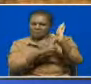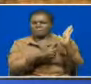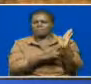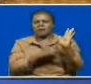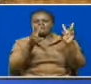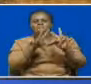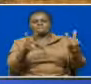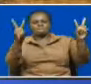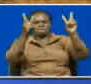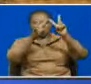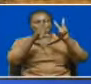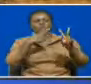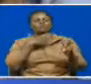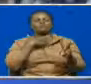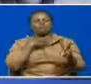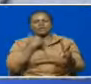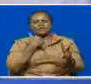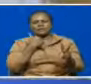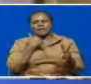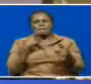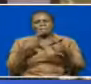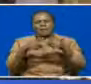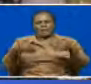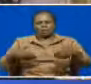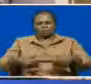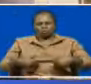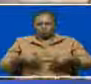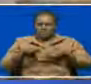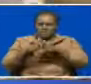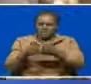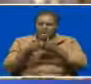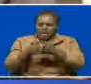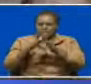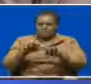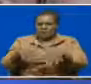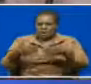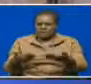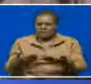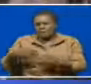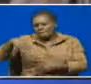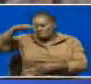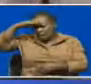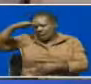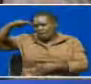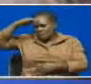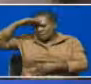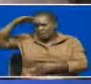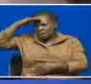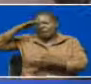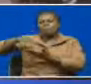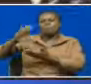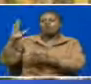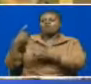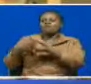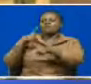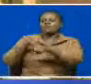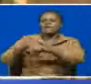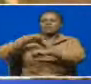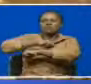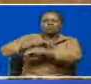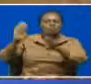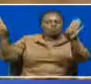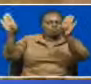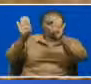the values we want to raise our children with. But teen sex parties and binge drinking has been on the rise since schools were